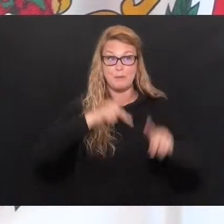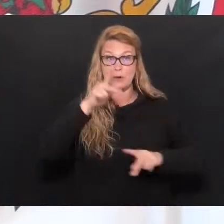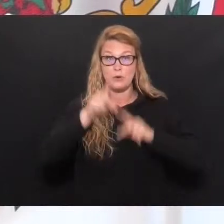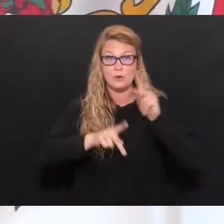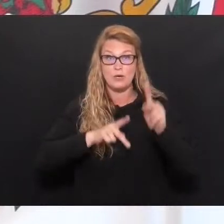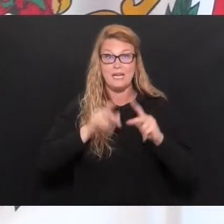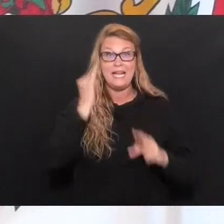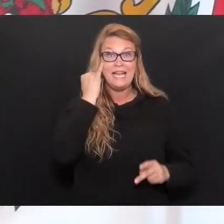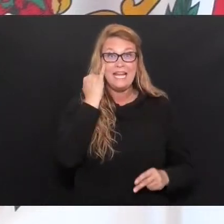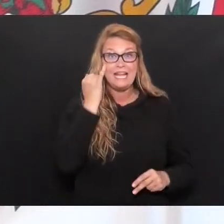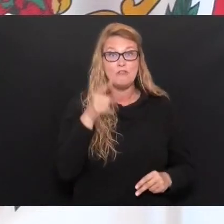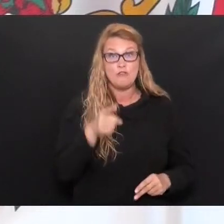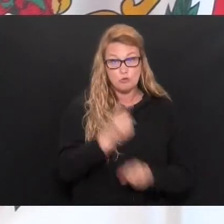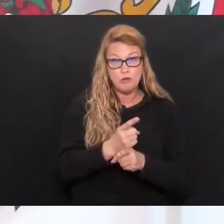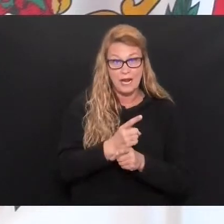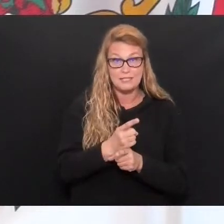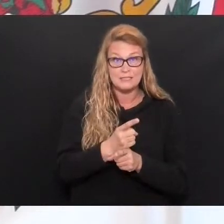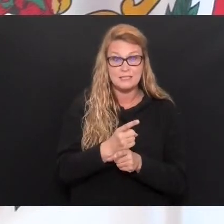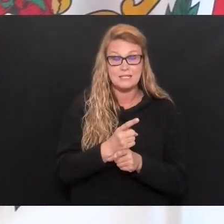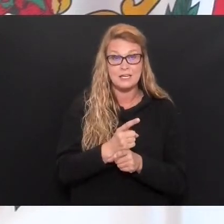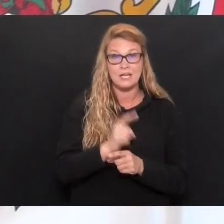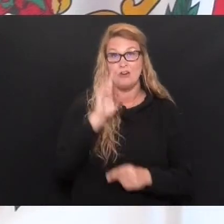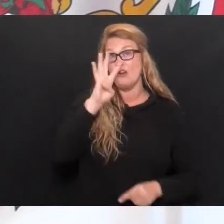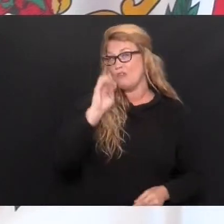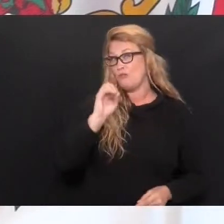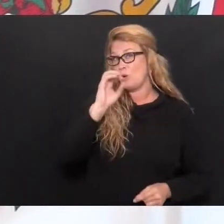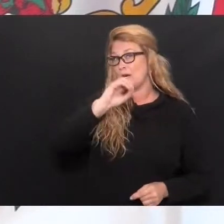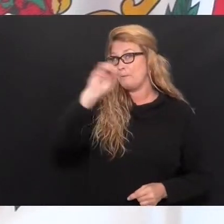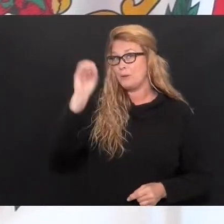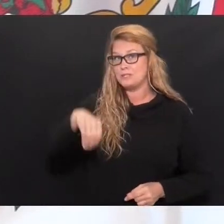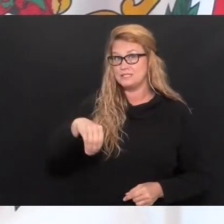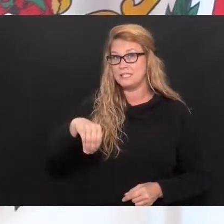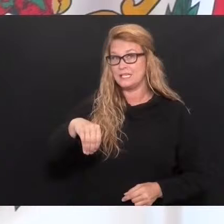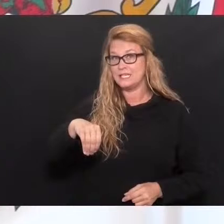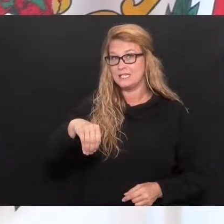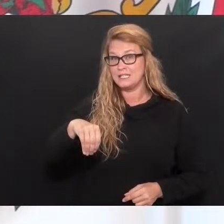Virginia, if you're right, and 40% of them